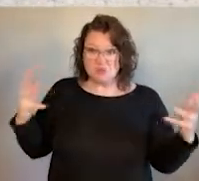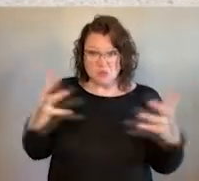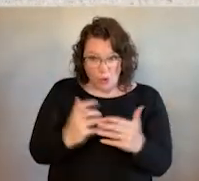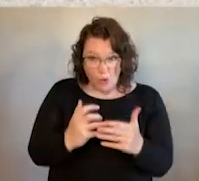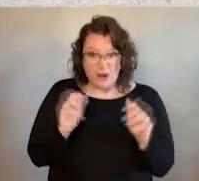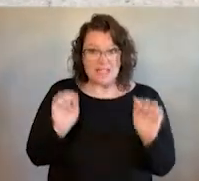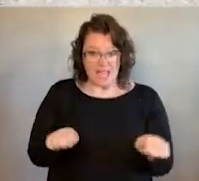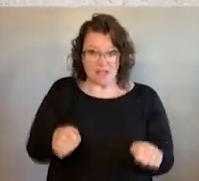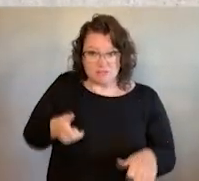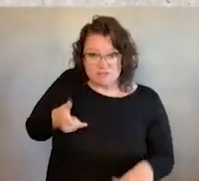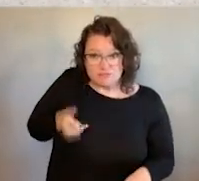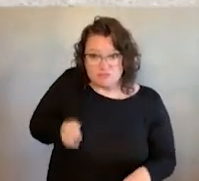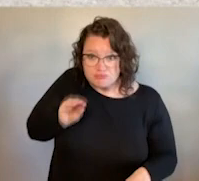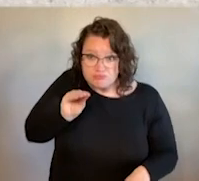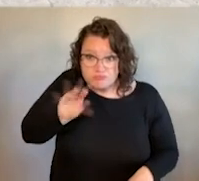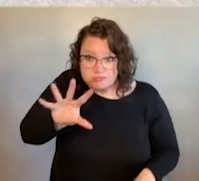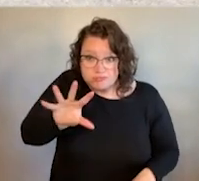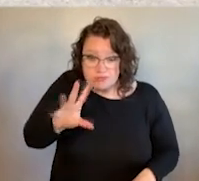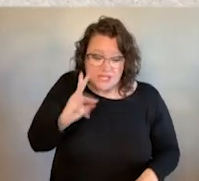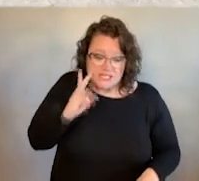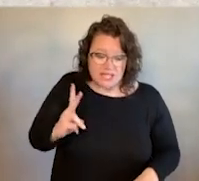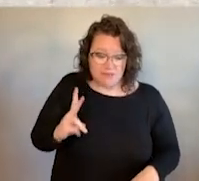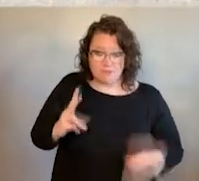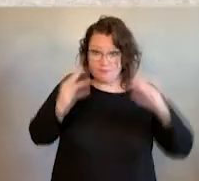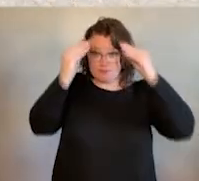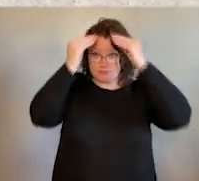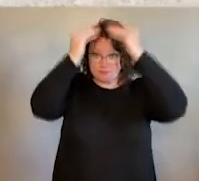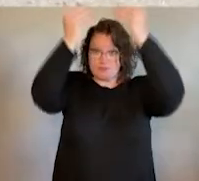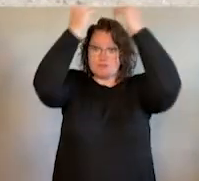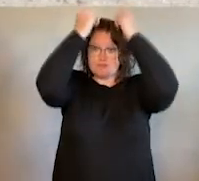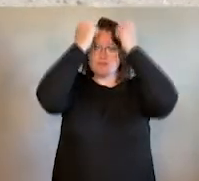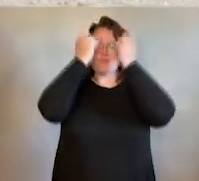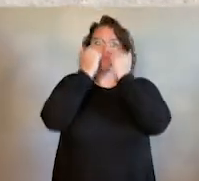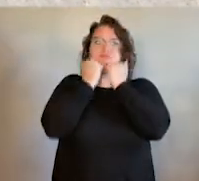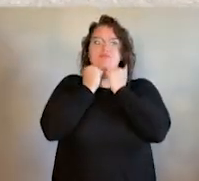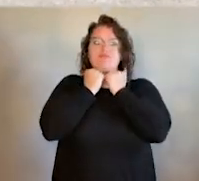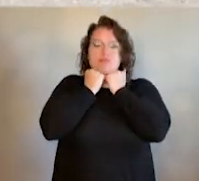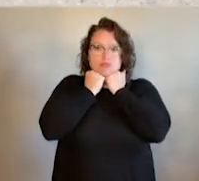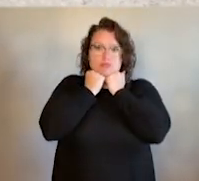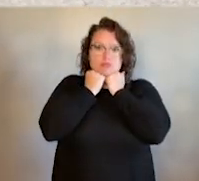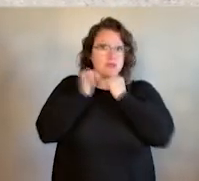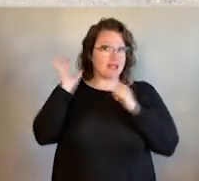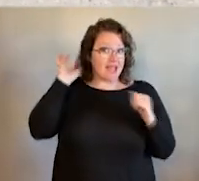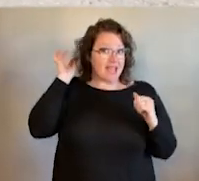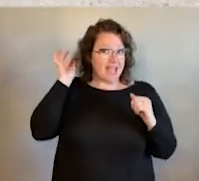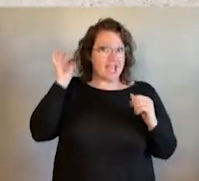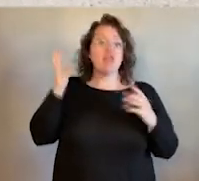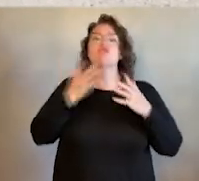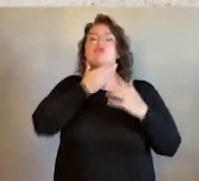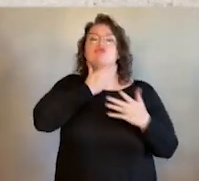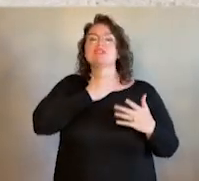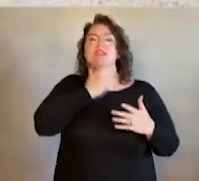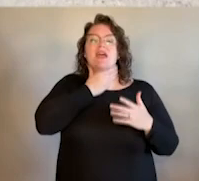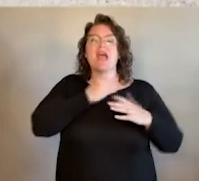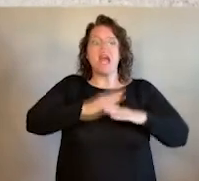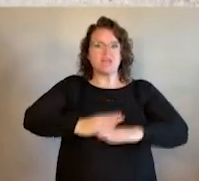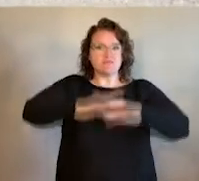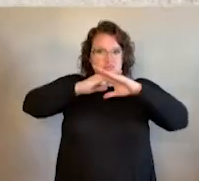And this is a hood that I put over my head that keeps all of my hair covered, and neck and things like